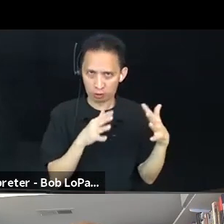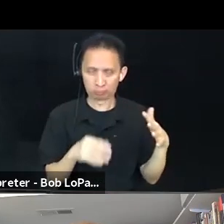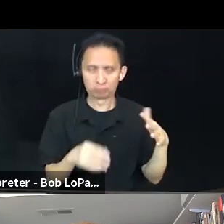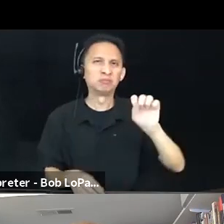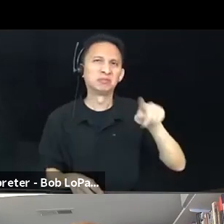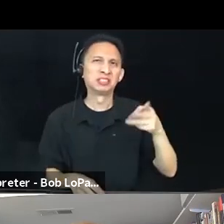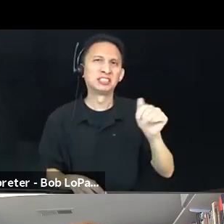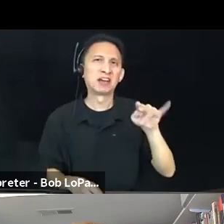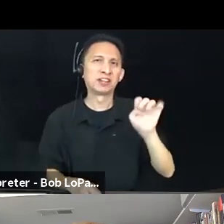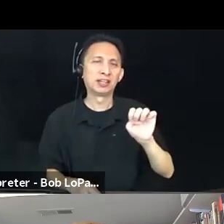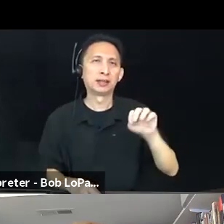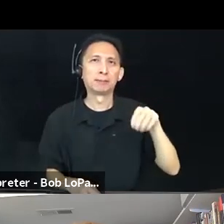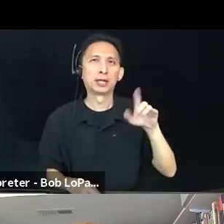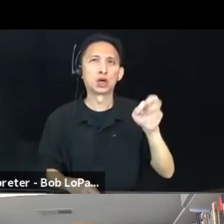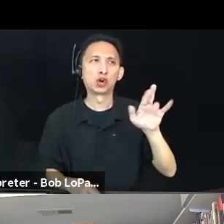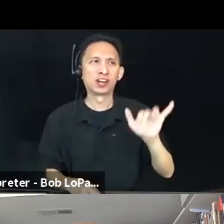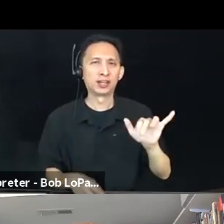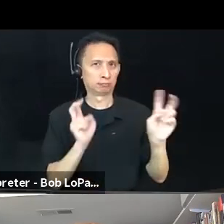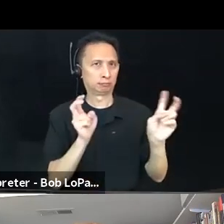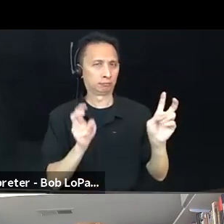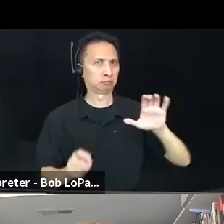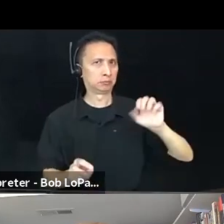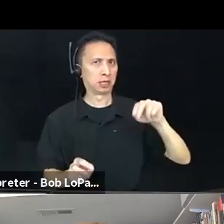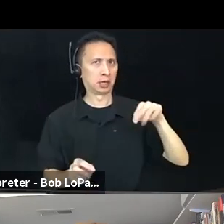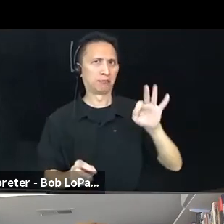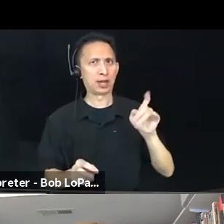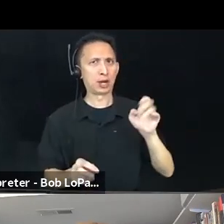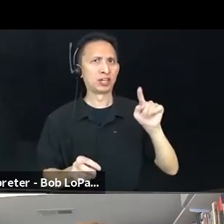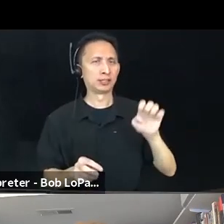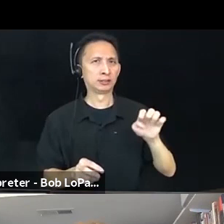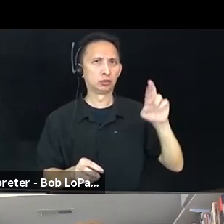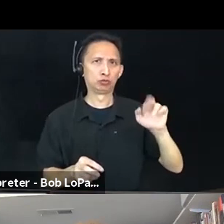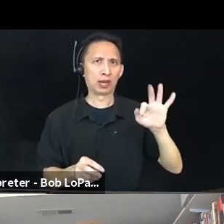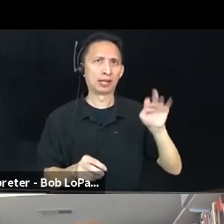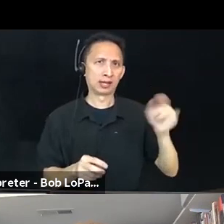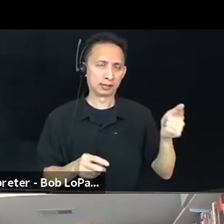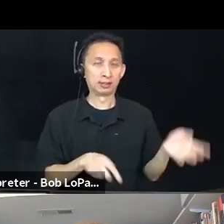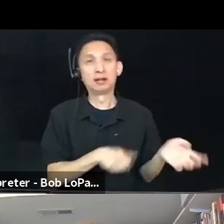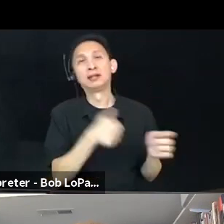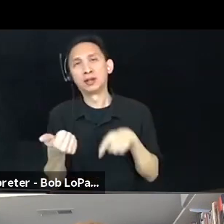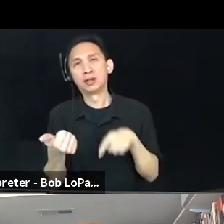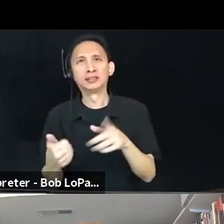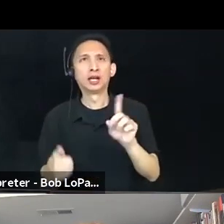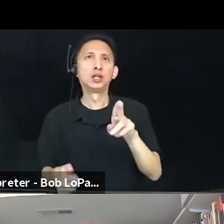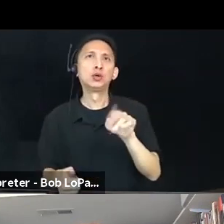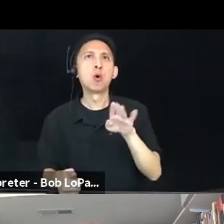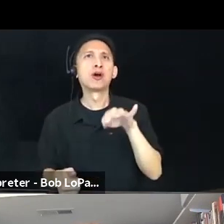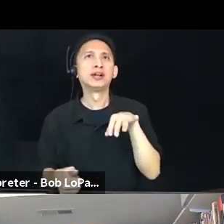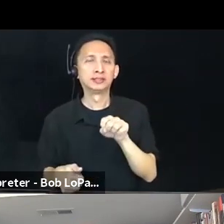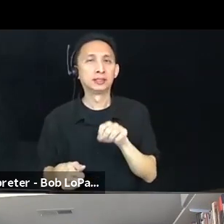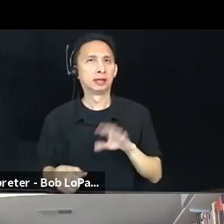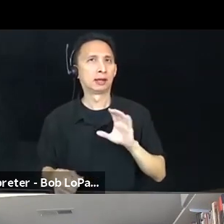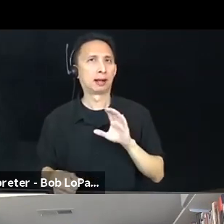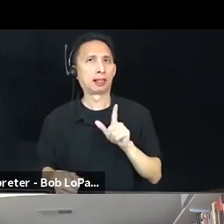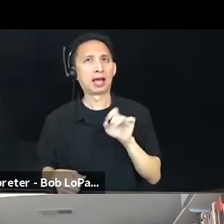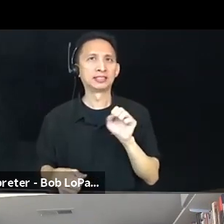McCurry's book, Confederate Reckoning, and the other is Du Bois's classic Black Reconstruction. And I think what